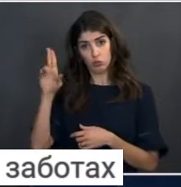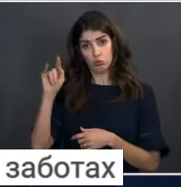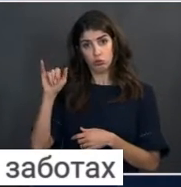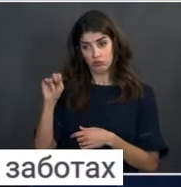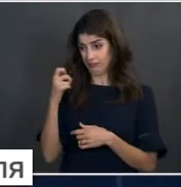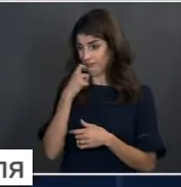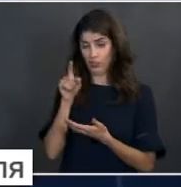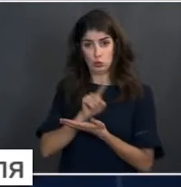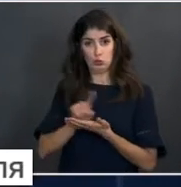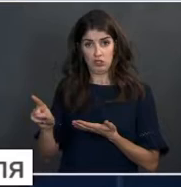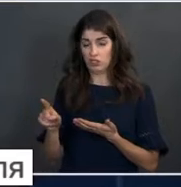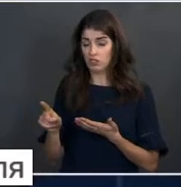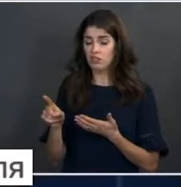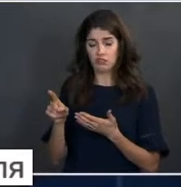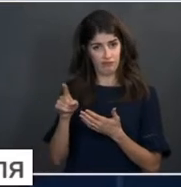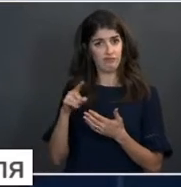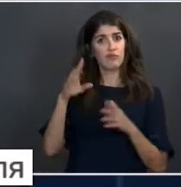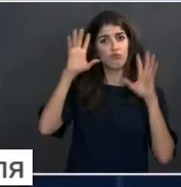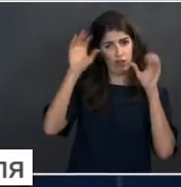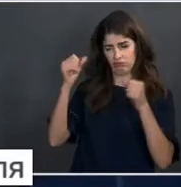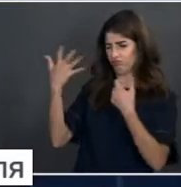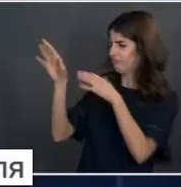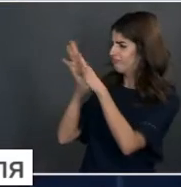his concerns about a number of the